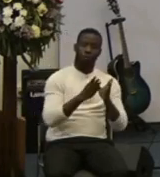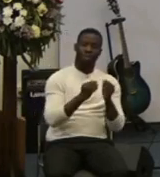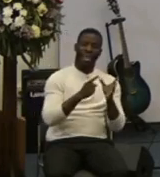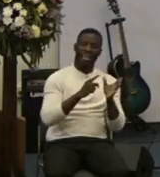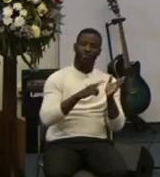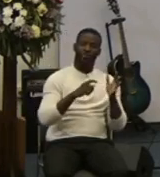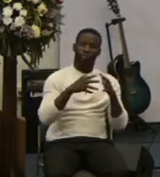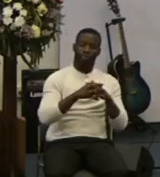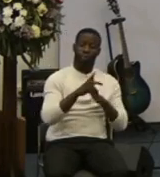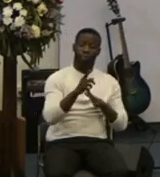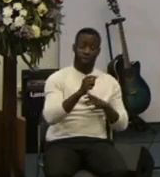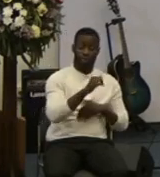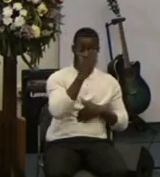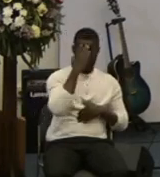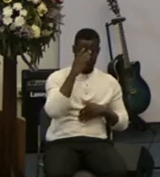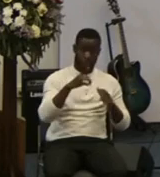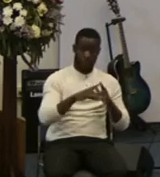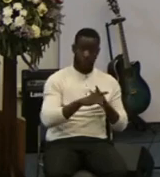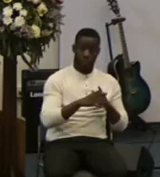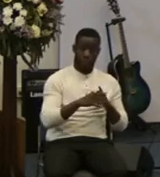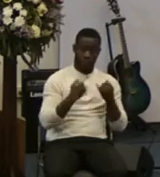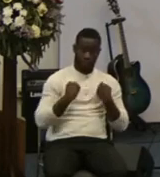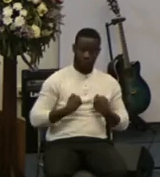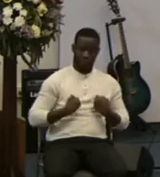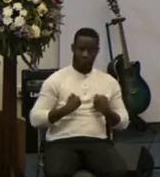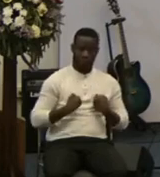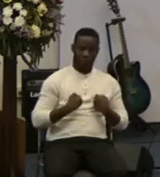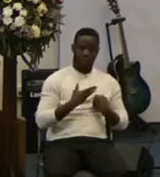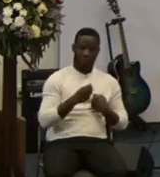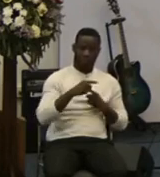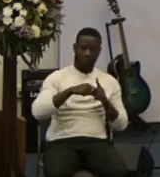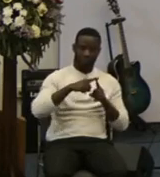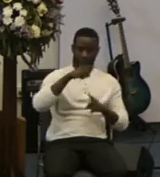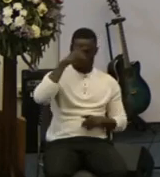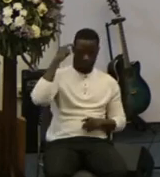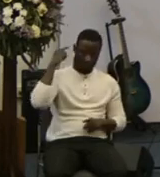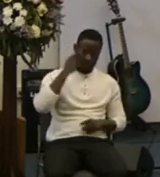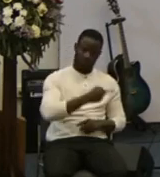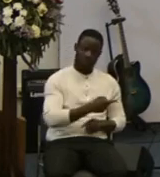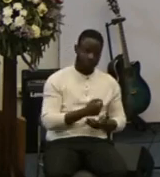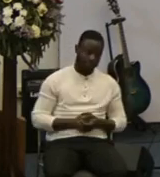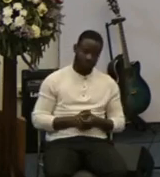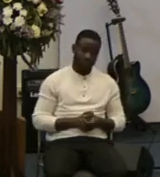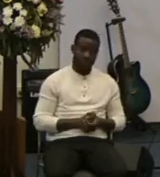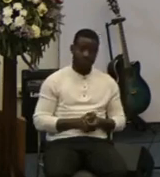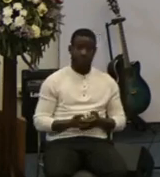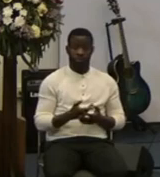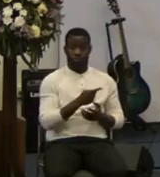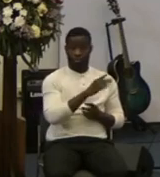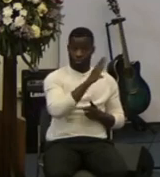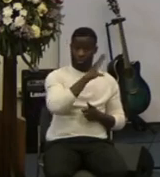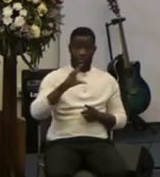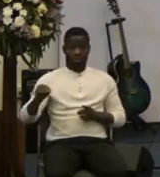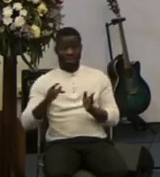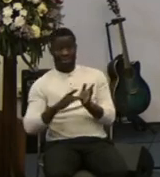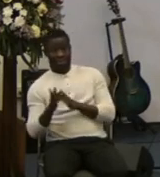told that Simon's mother-in-law is in bed with a fever, verse 30. And they inform Jesus